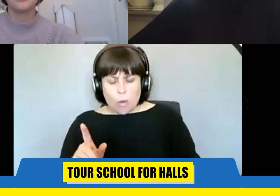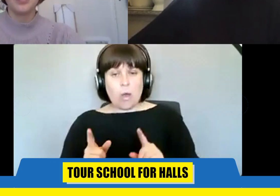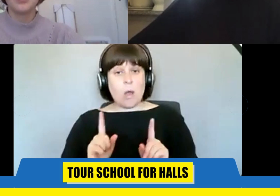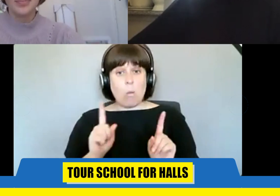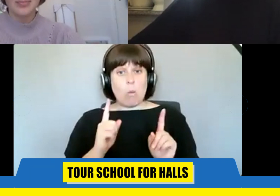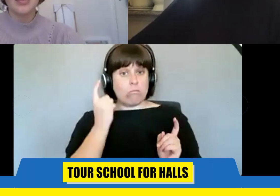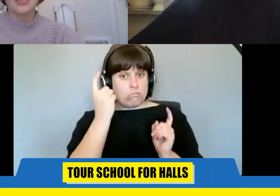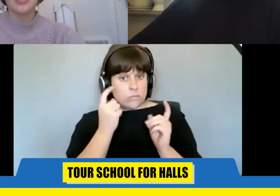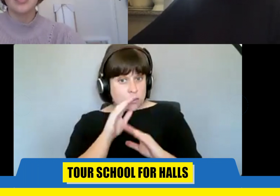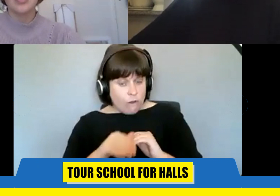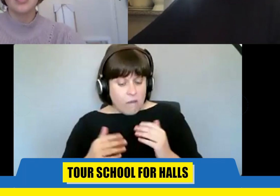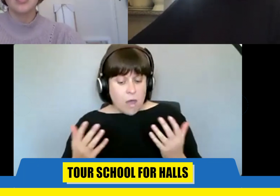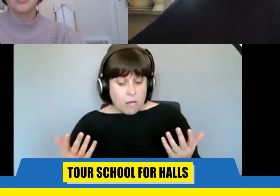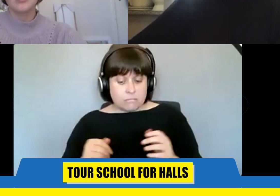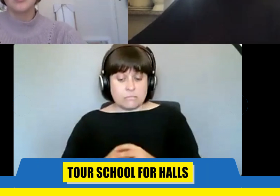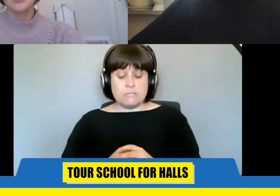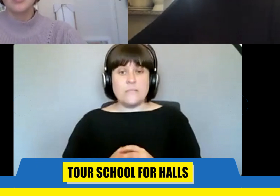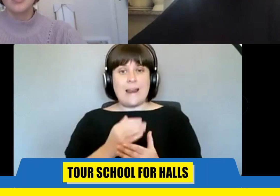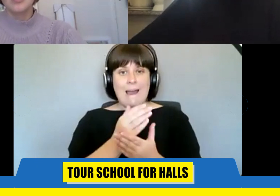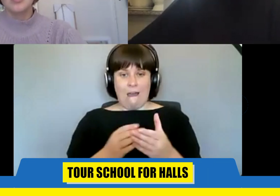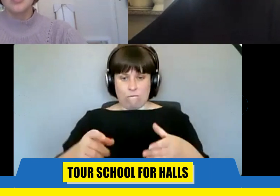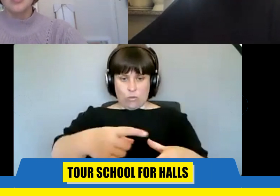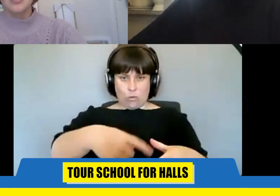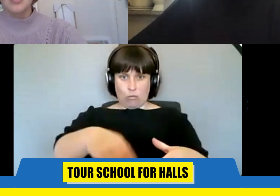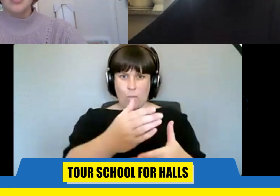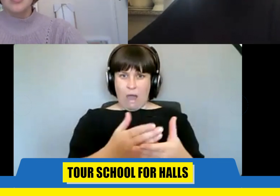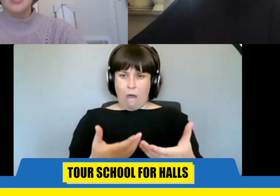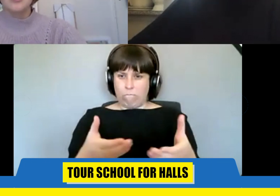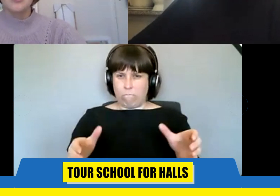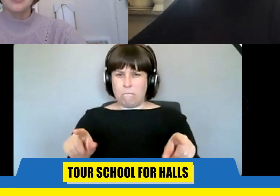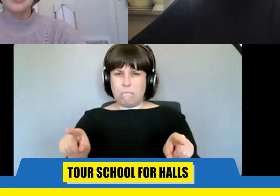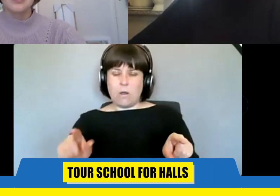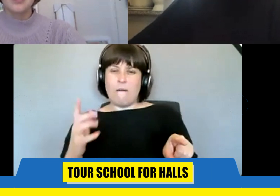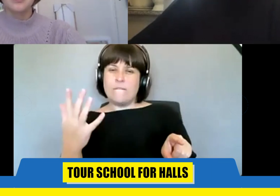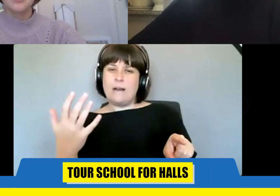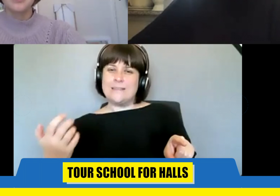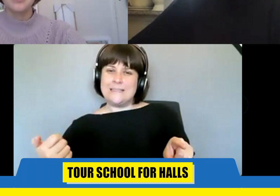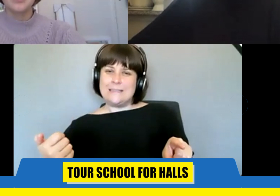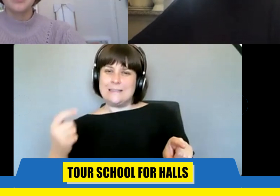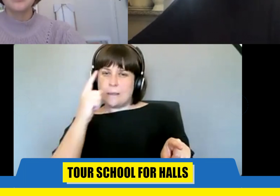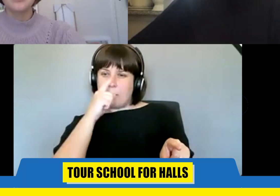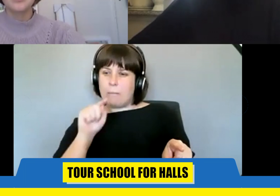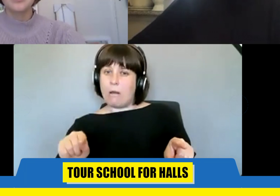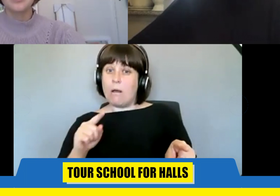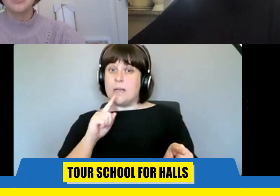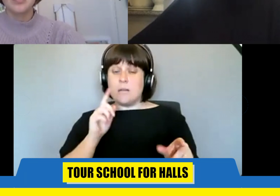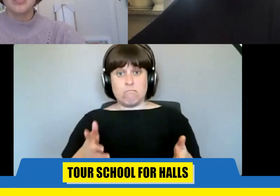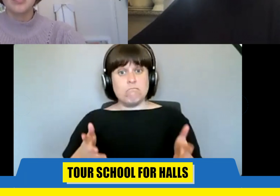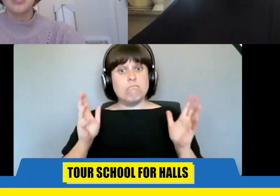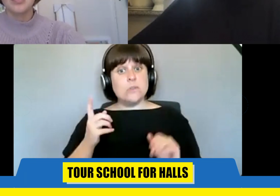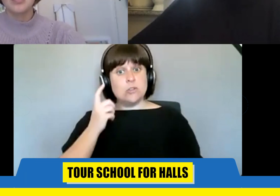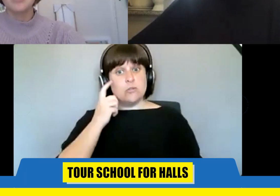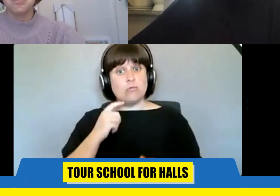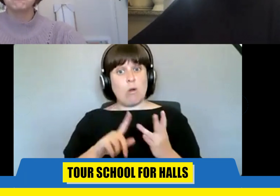curious about. And about half the focus group, so about 5 or 6 people, said they would be willing to try